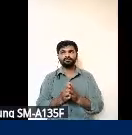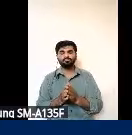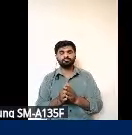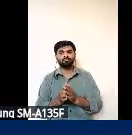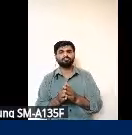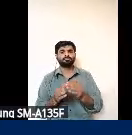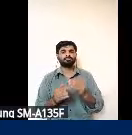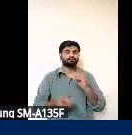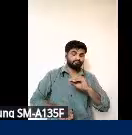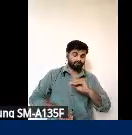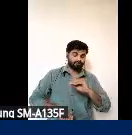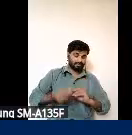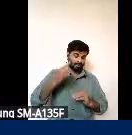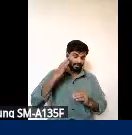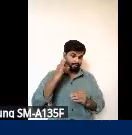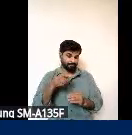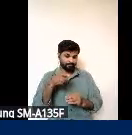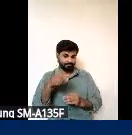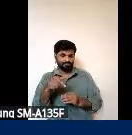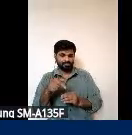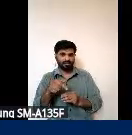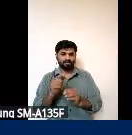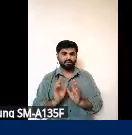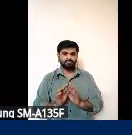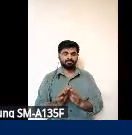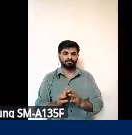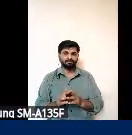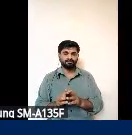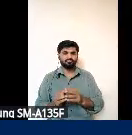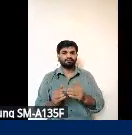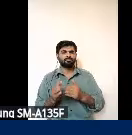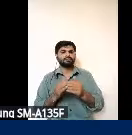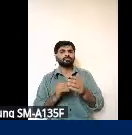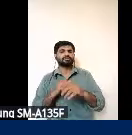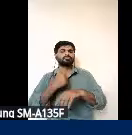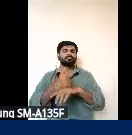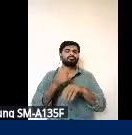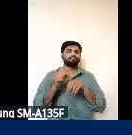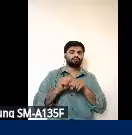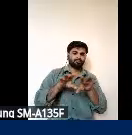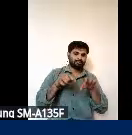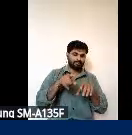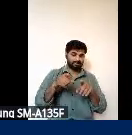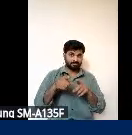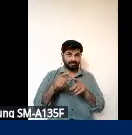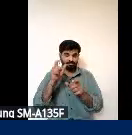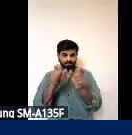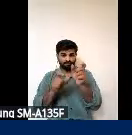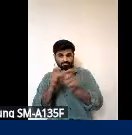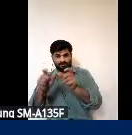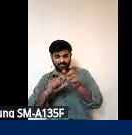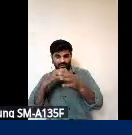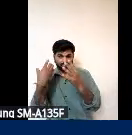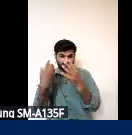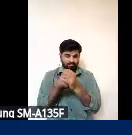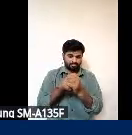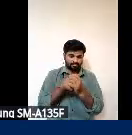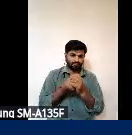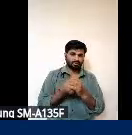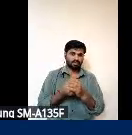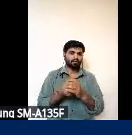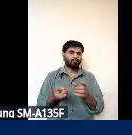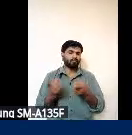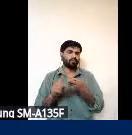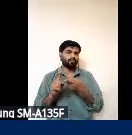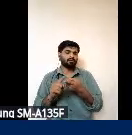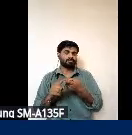one point is missing in this is that the fourth thing that they do is actually population enumeration. which is what we understand